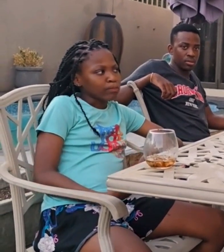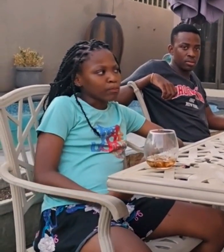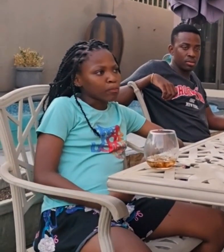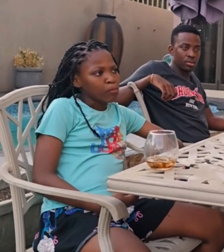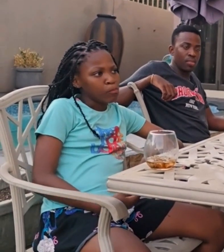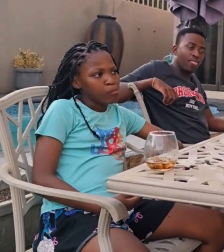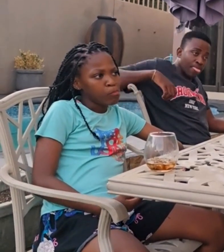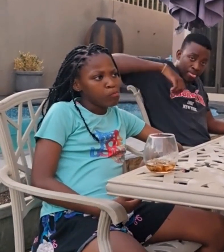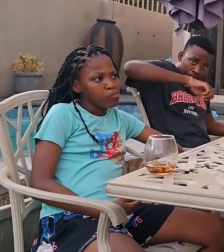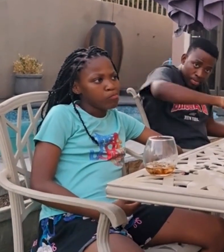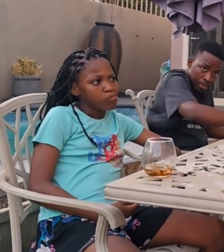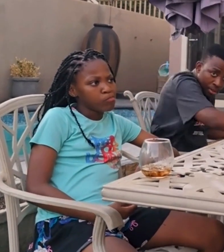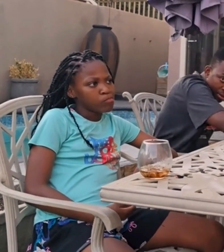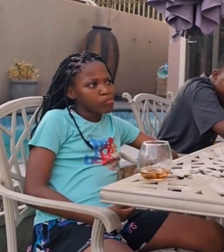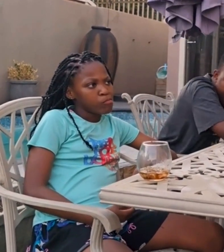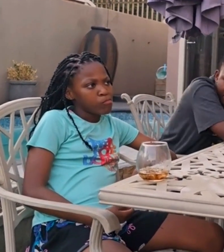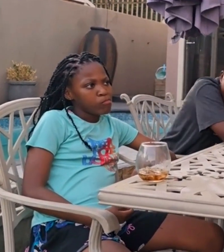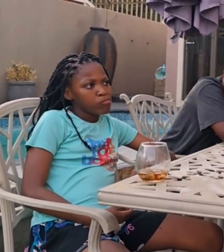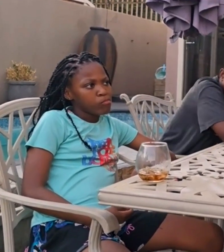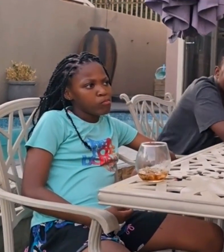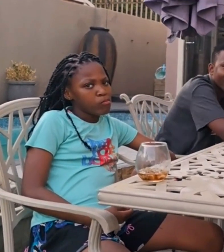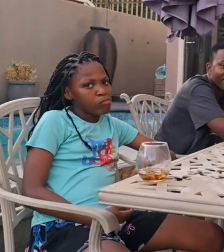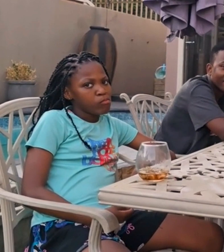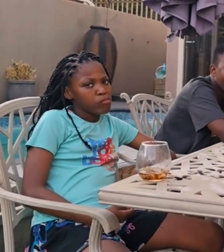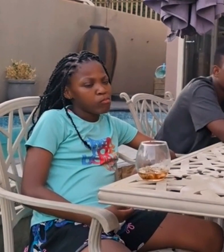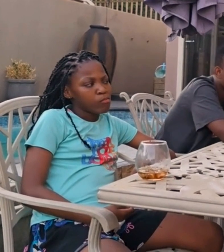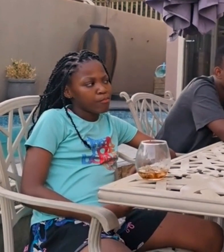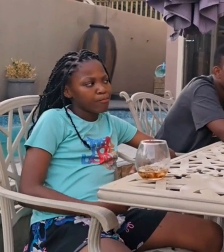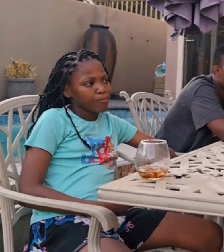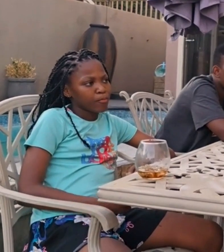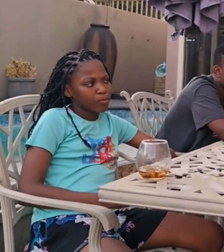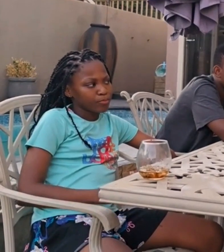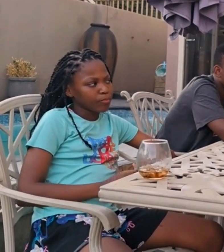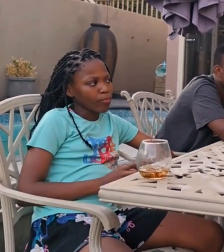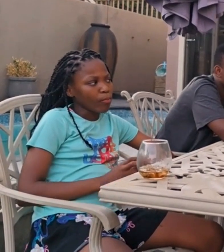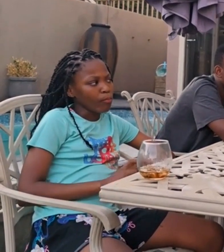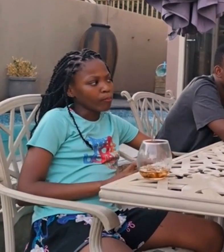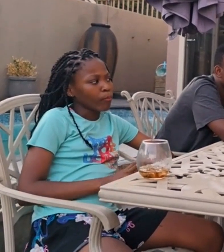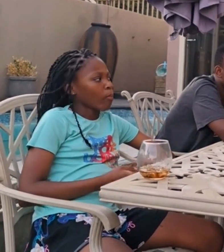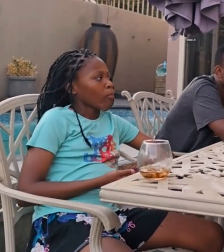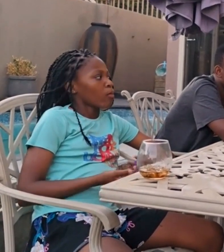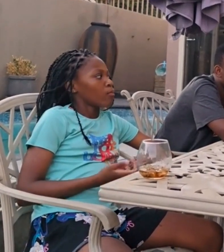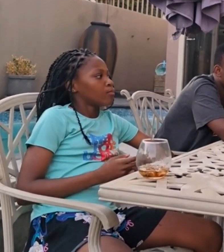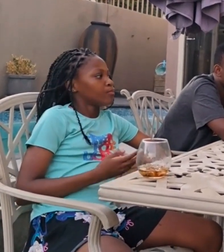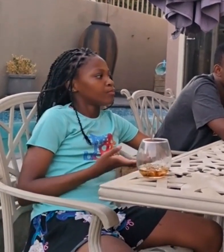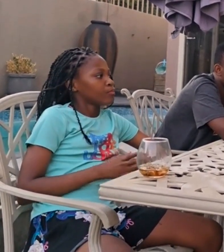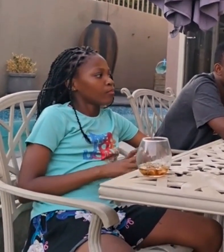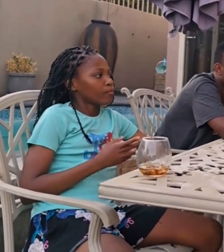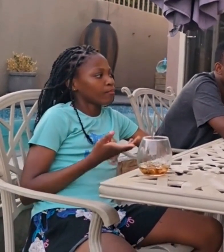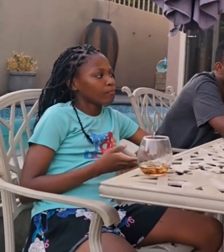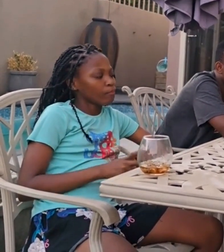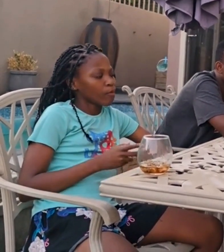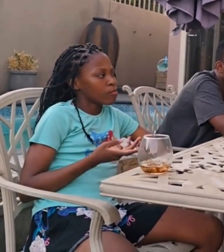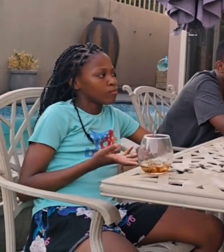hear you. And I support you, love. Yeah, no, it's very direct. I hear you with this thing. You're gonna